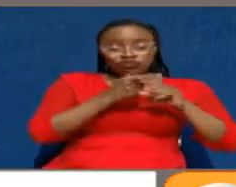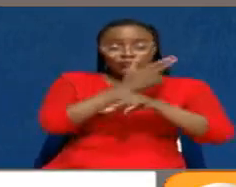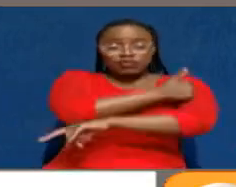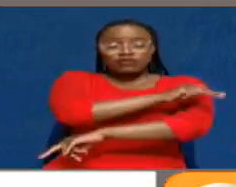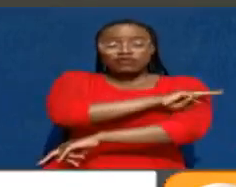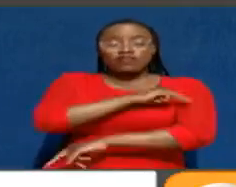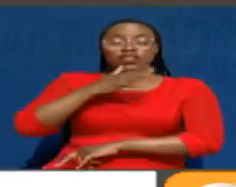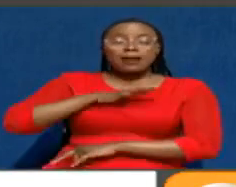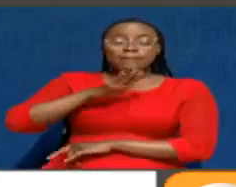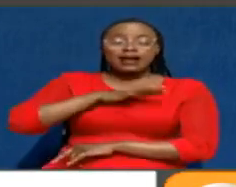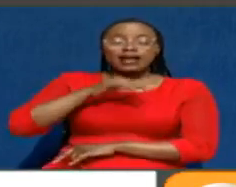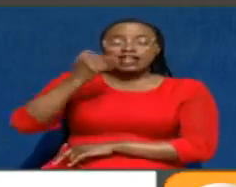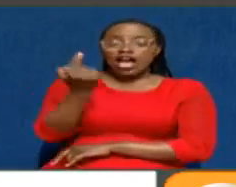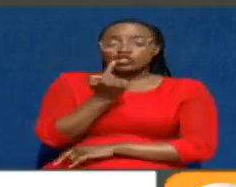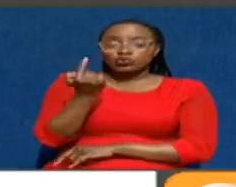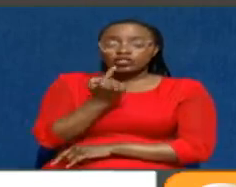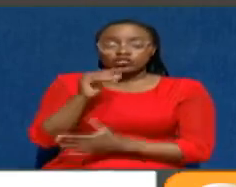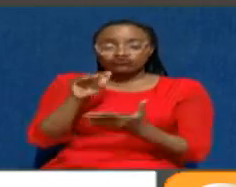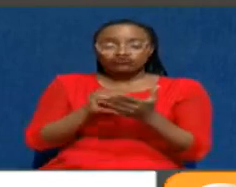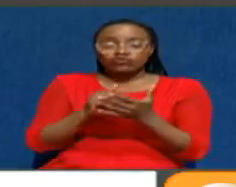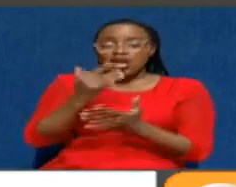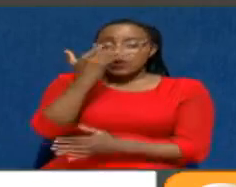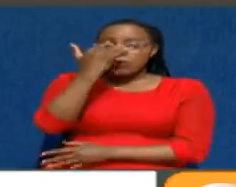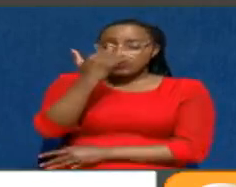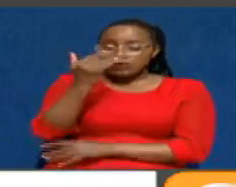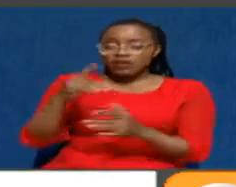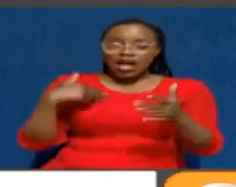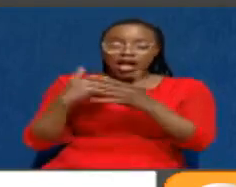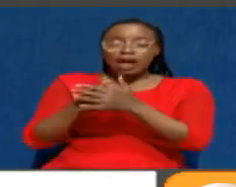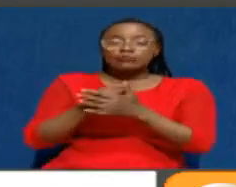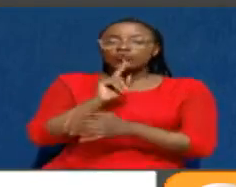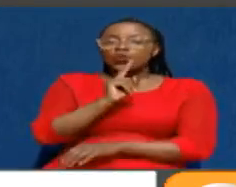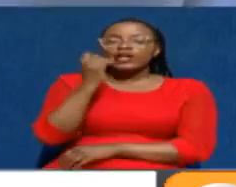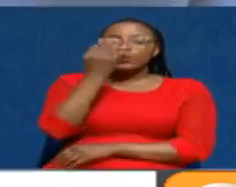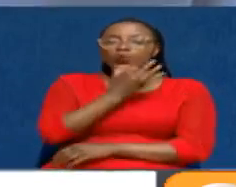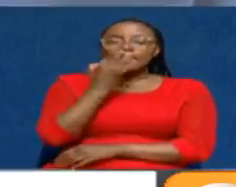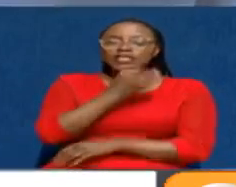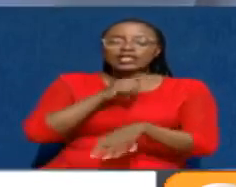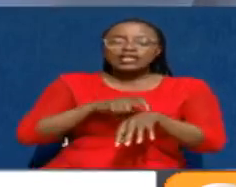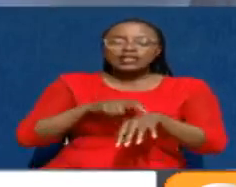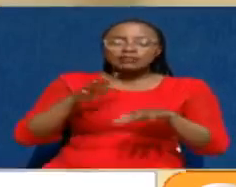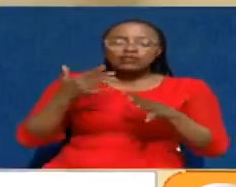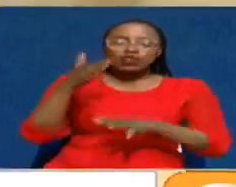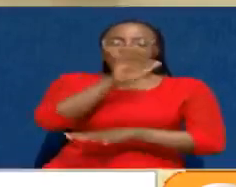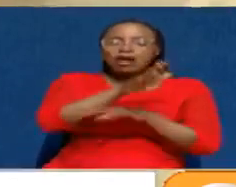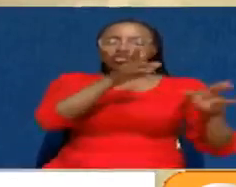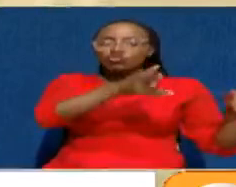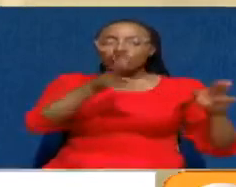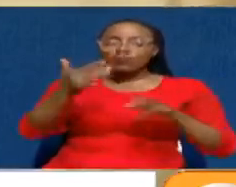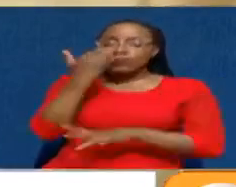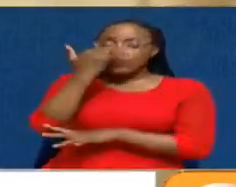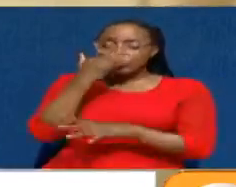the Mbagathi isolation unit, she was immediately put on oxygen until Wednesday, when she stabilized before the